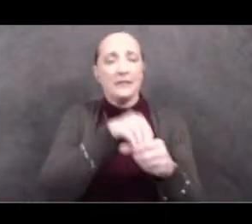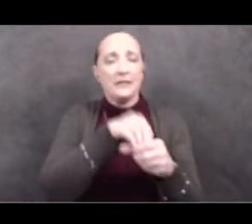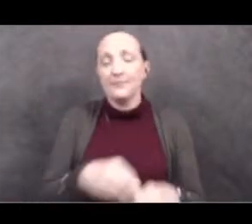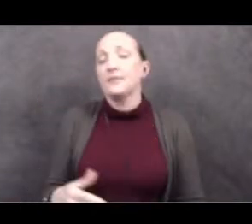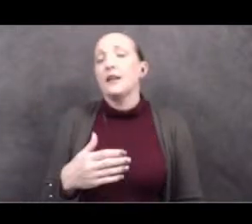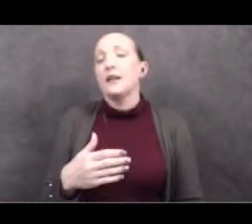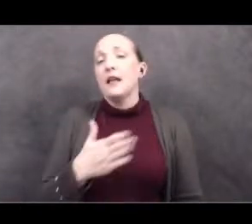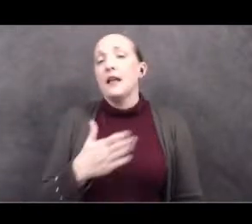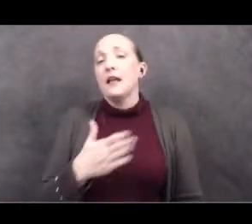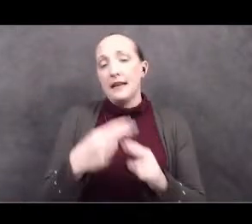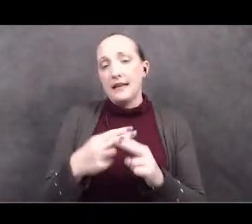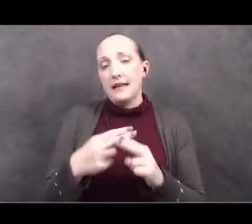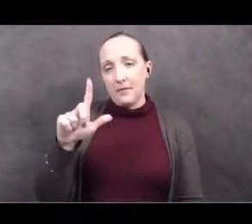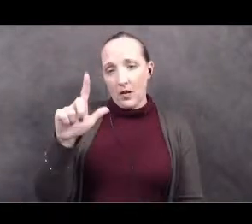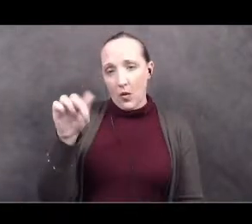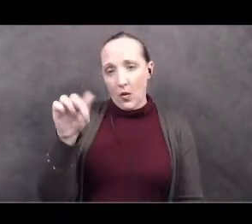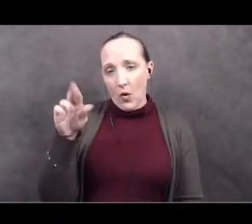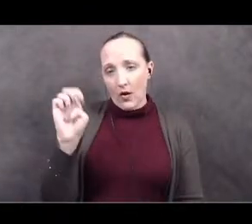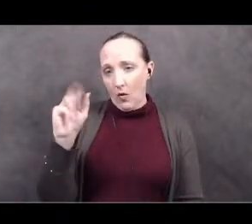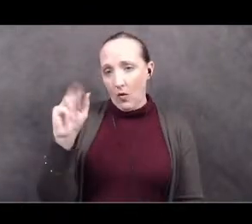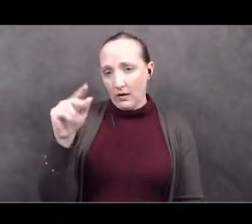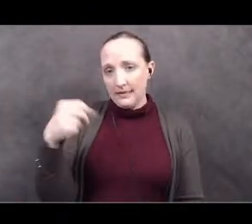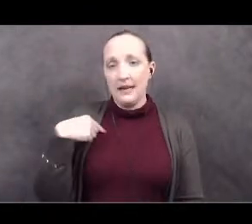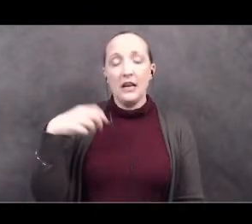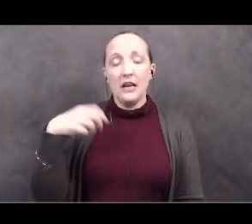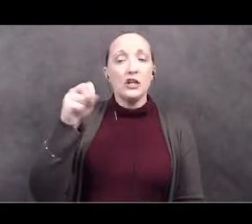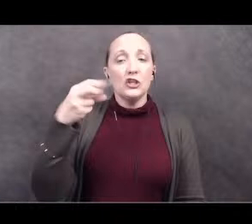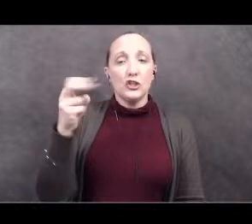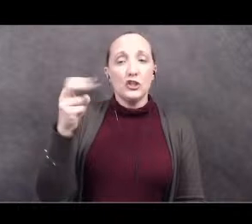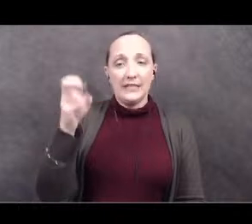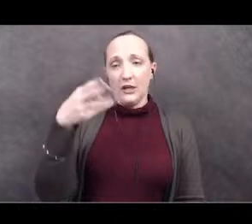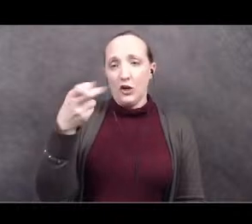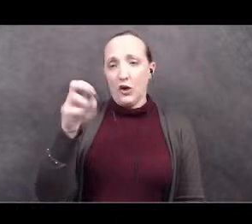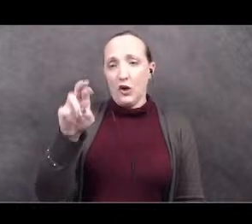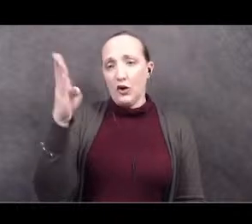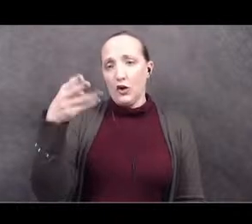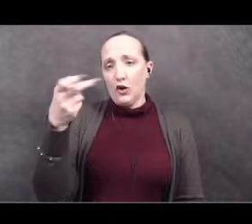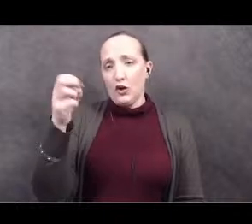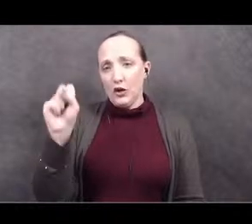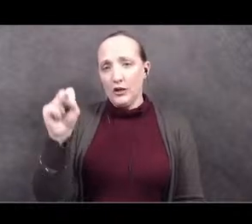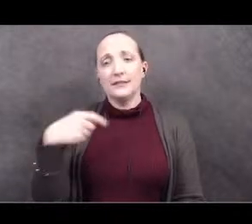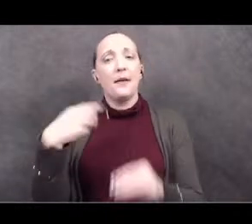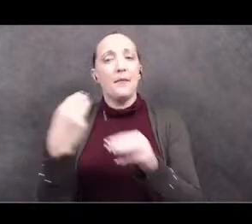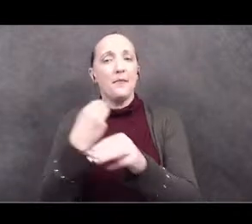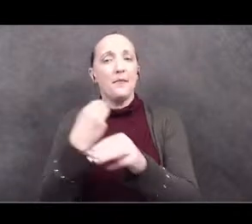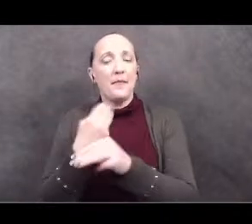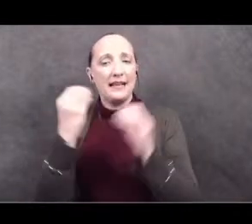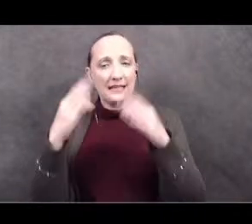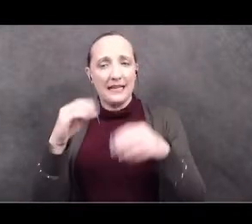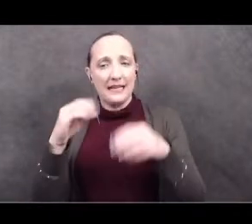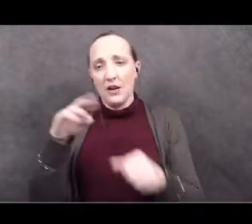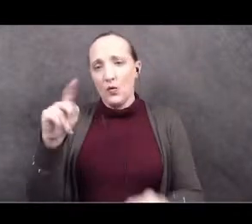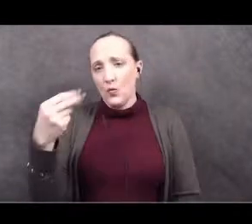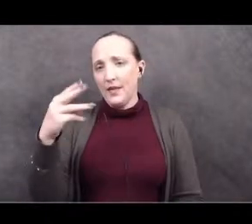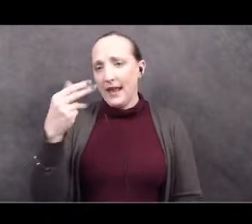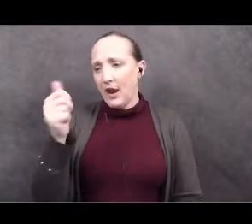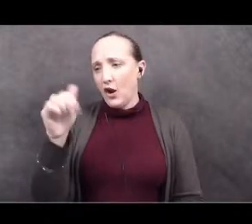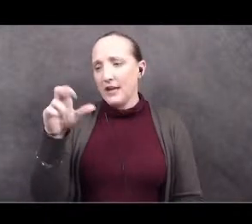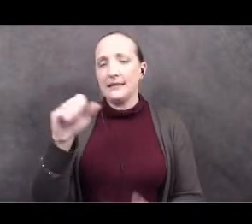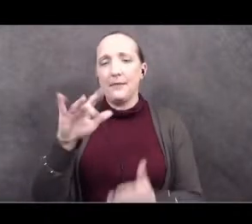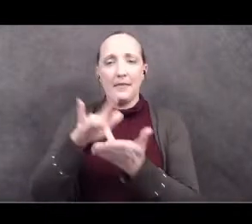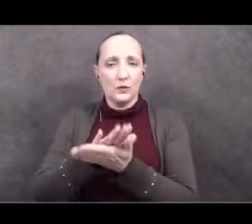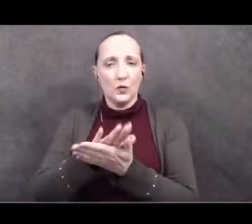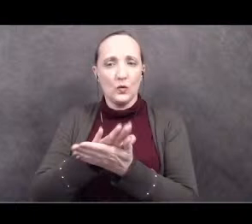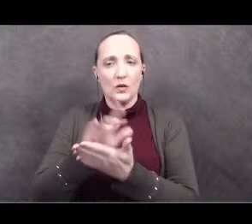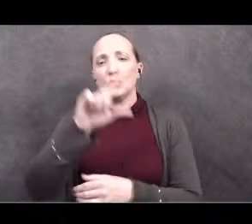Walton my pronouns are she her hers I am a mathematics teacher at Ruth o' haris Middle School I am a 20-year veteran